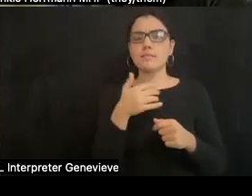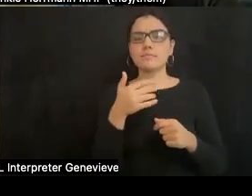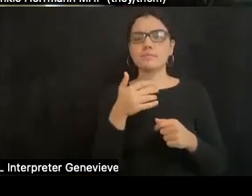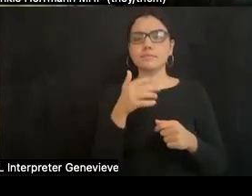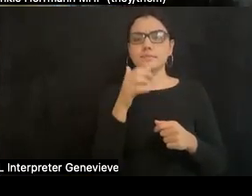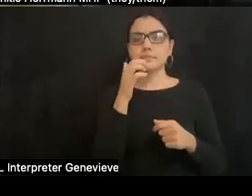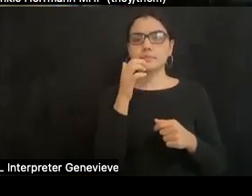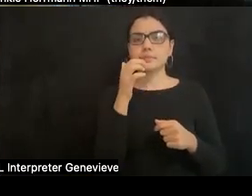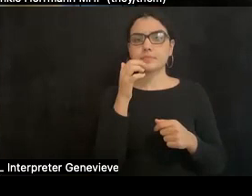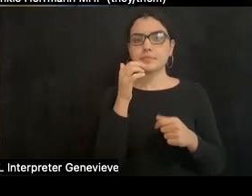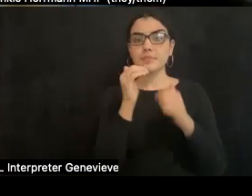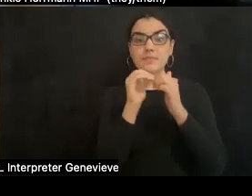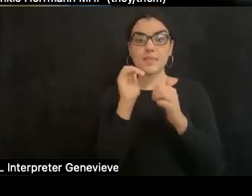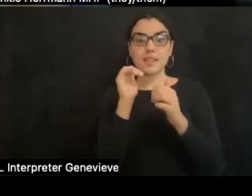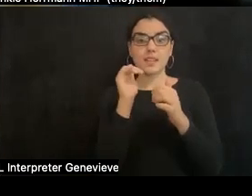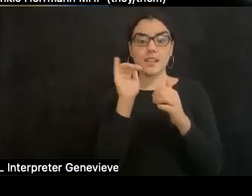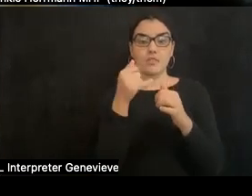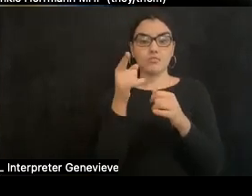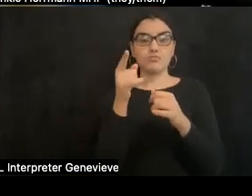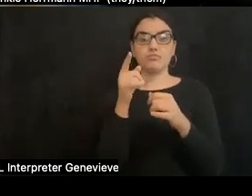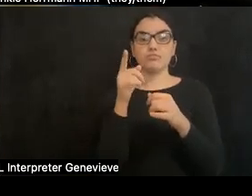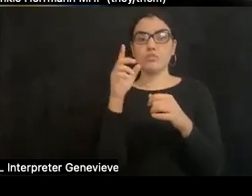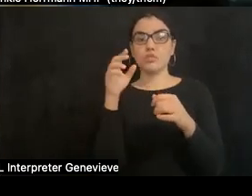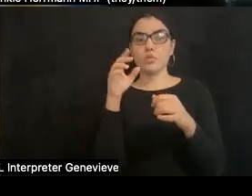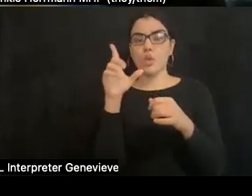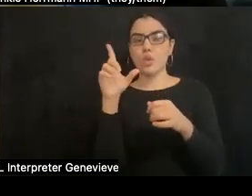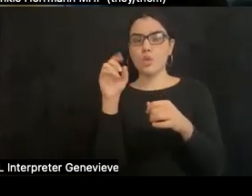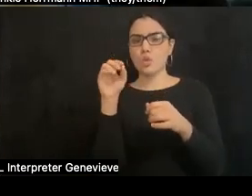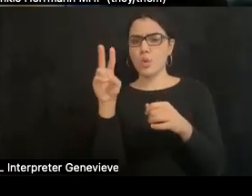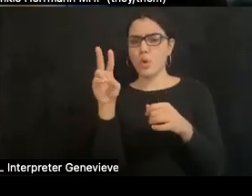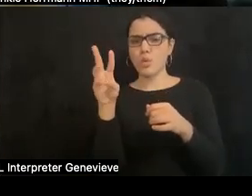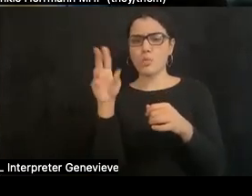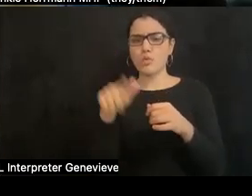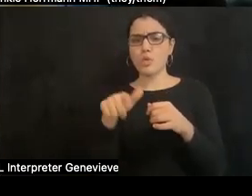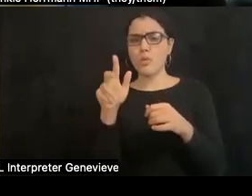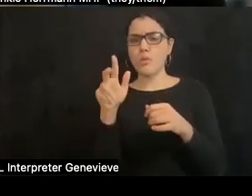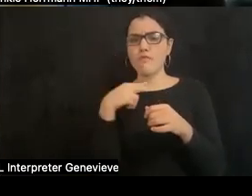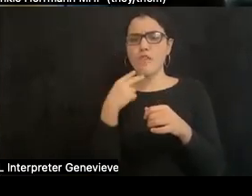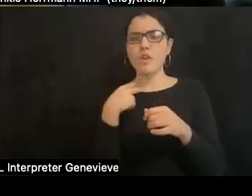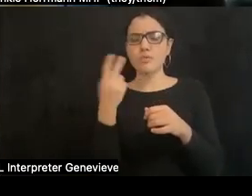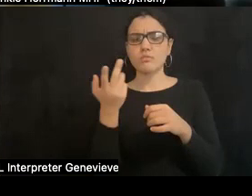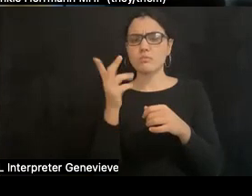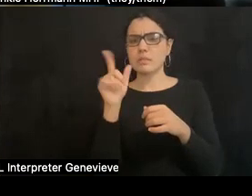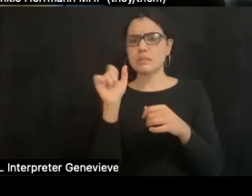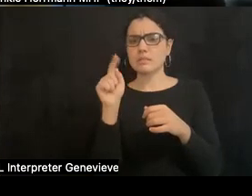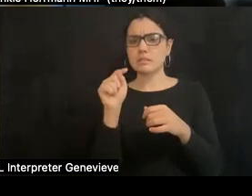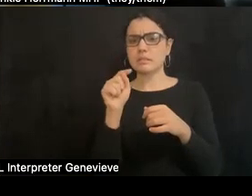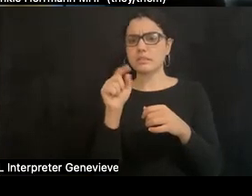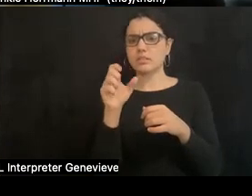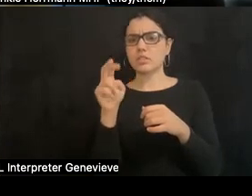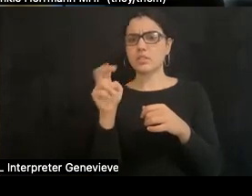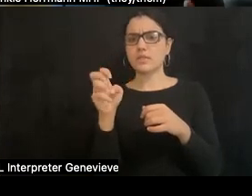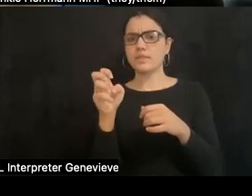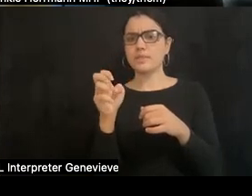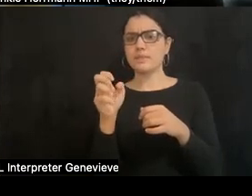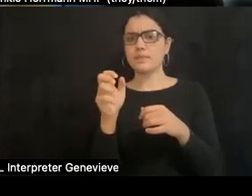listserv. That's how you kind of register for our meetings, is to join the low volume listserv. It's really just an announcements listserv. Maybe 1 or 2, it's probably